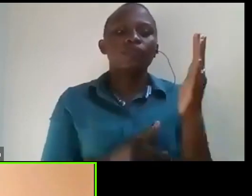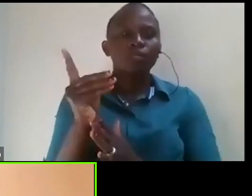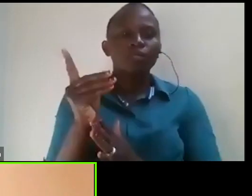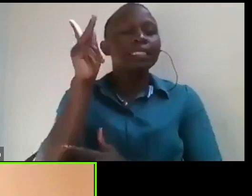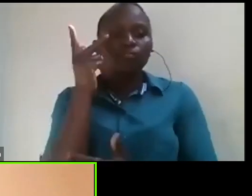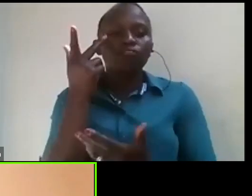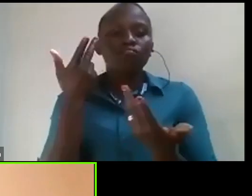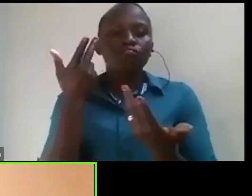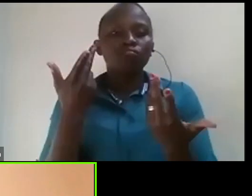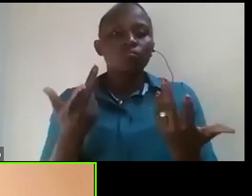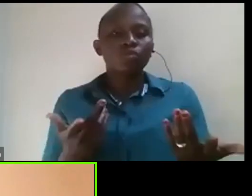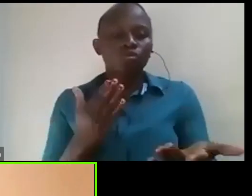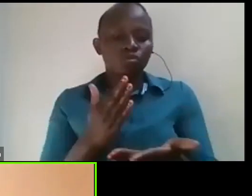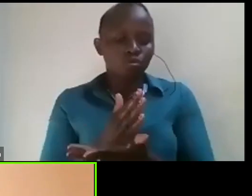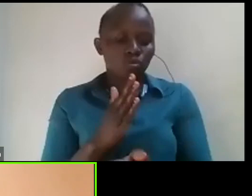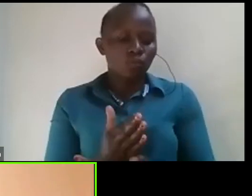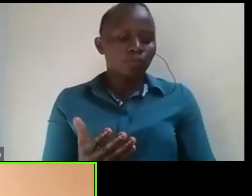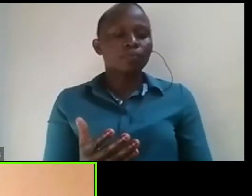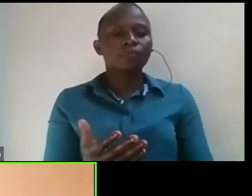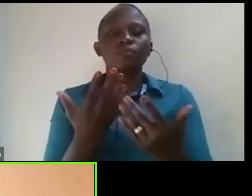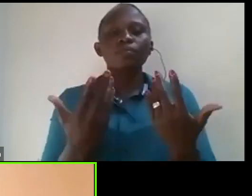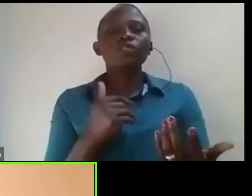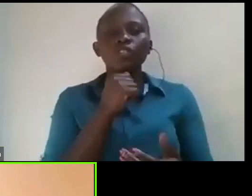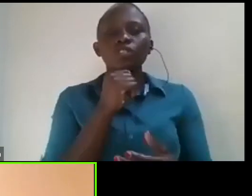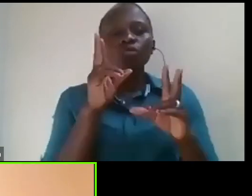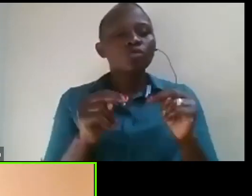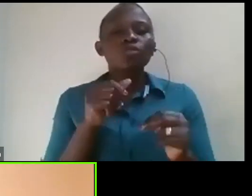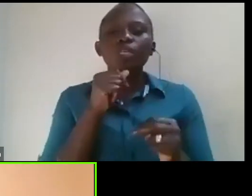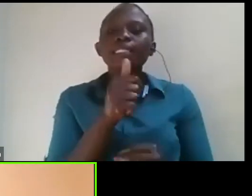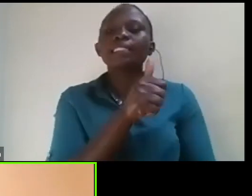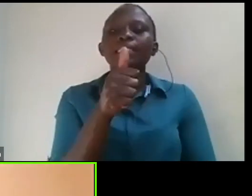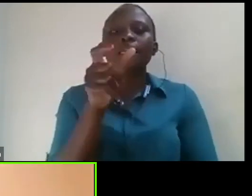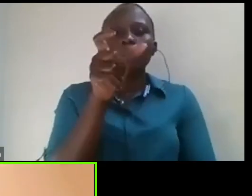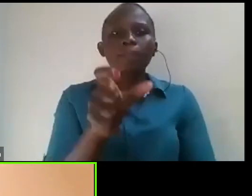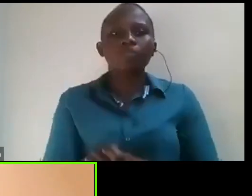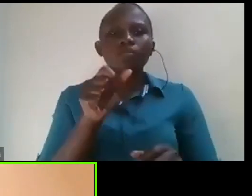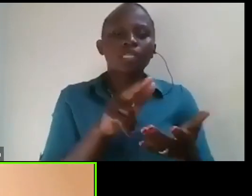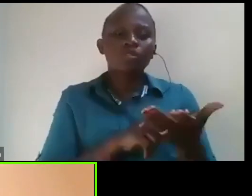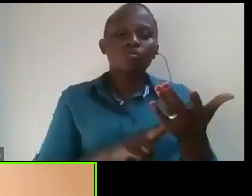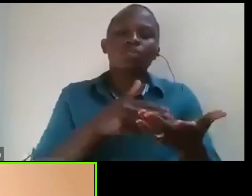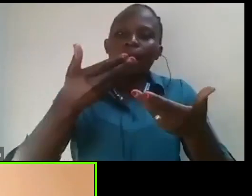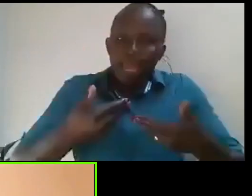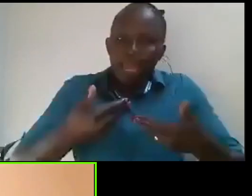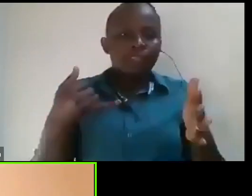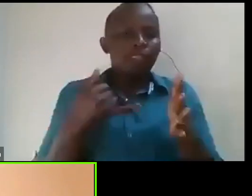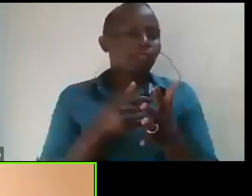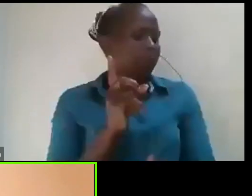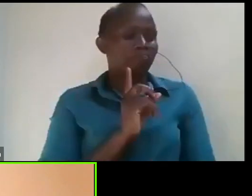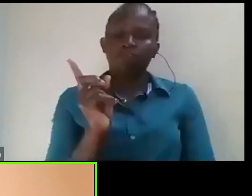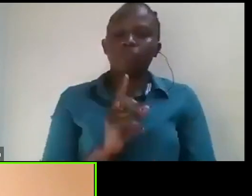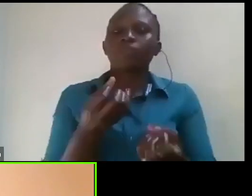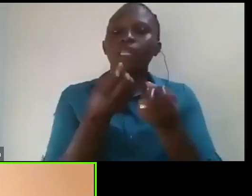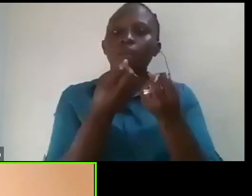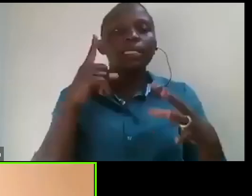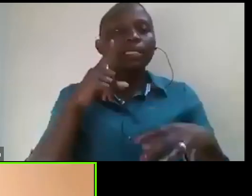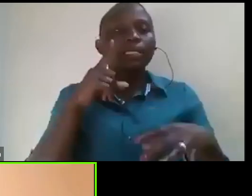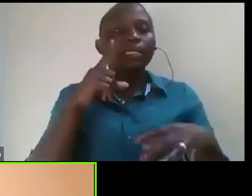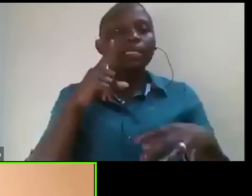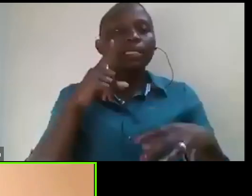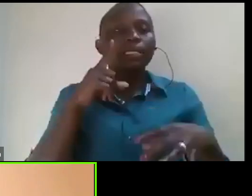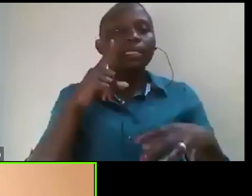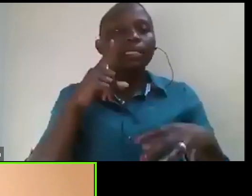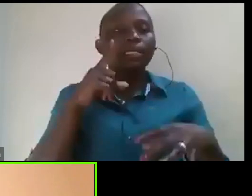not that every person who wants to use it could be having it in-house. So most of the time businesses will outsource. But